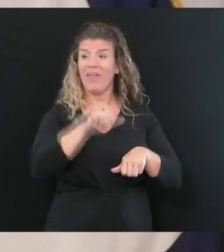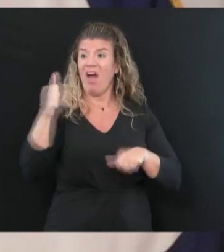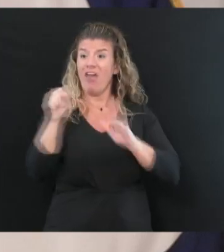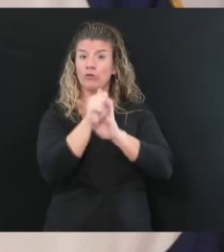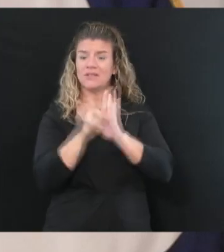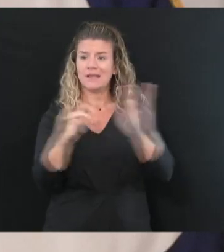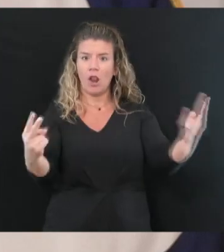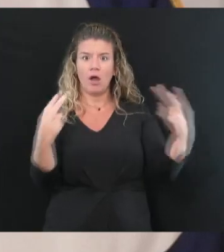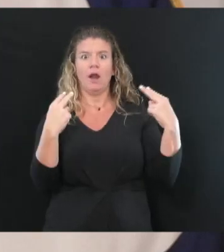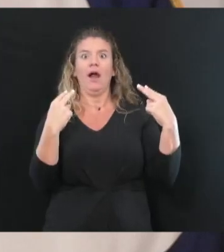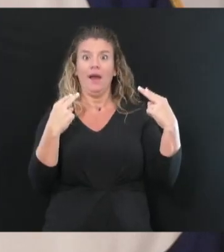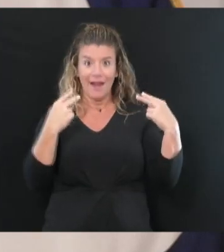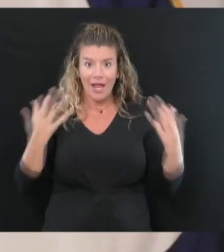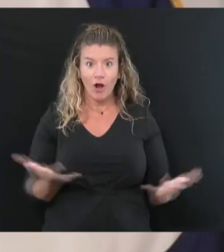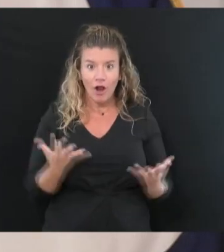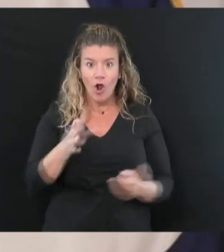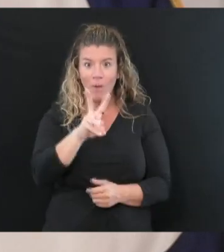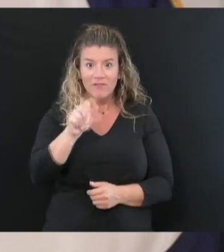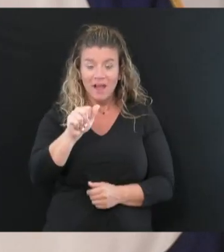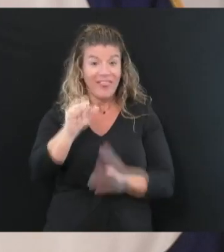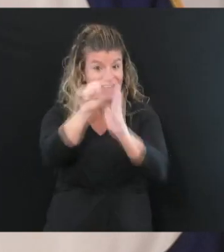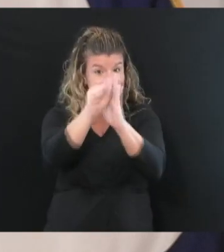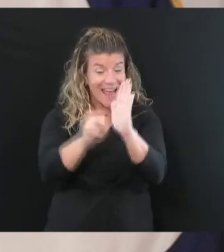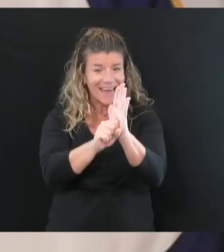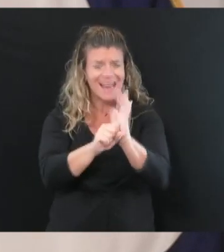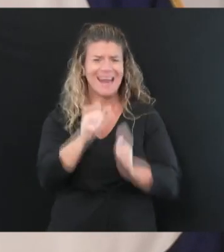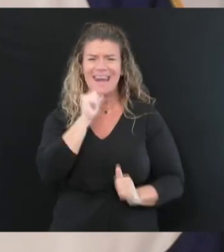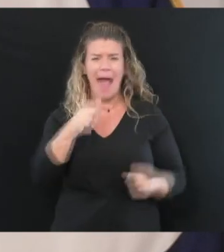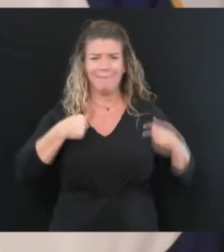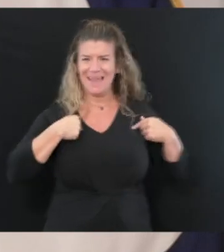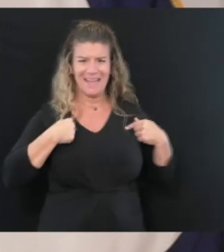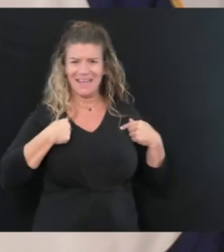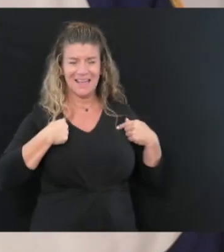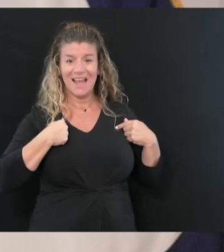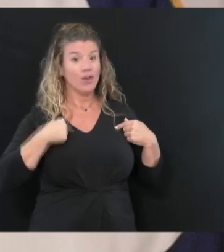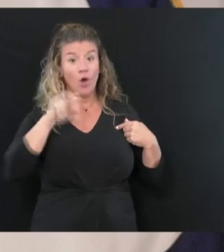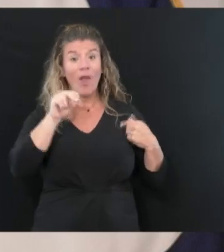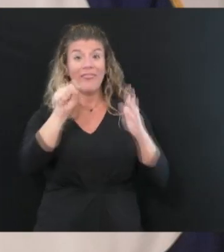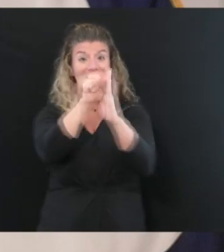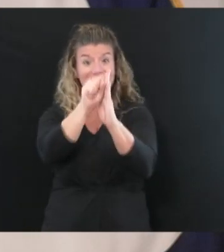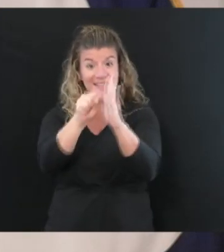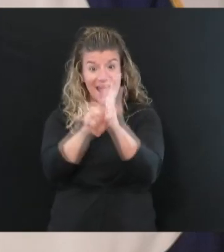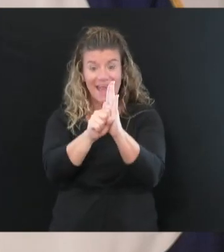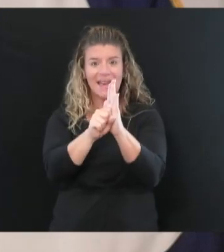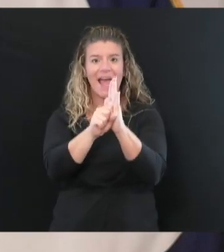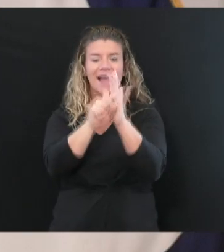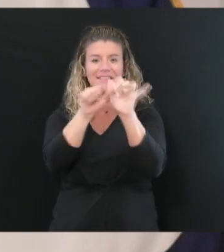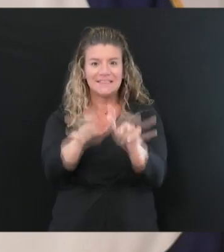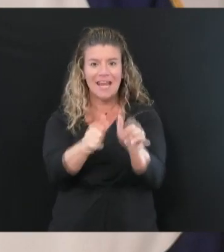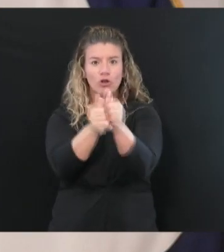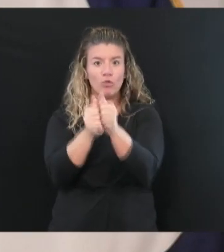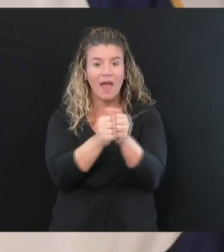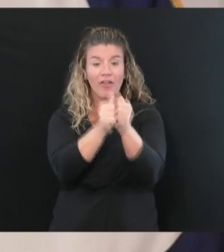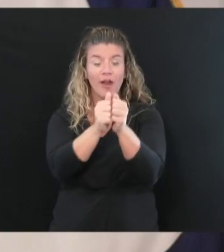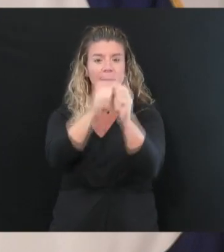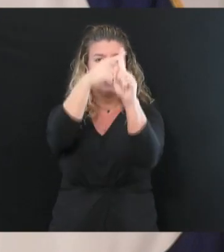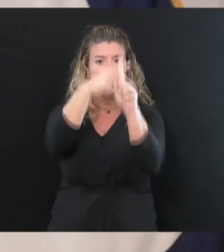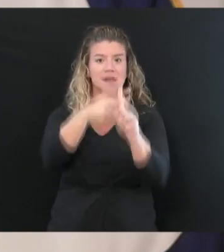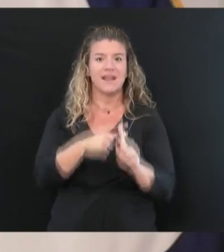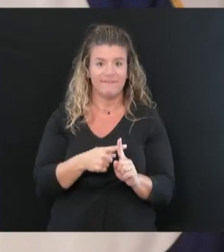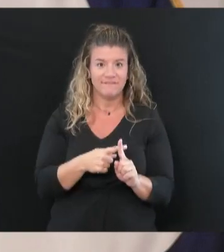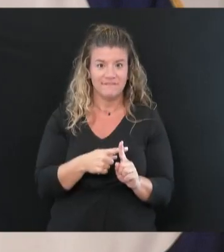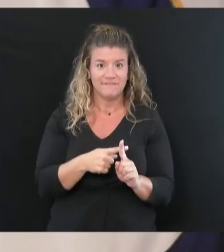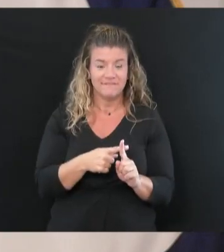the state, not Jim Justice, the state has stayed together and moved in a positive way. Now,